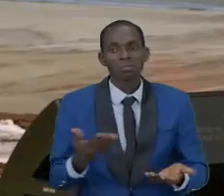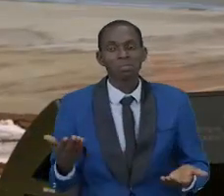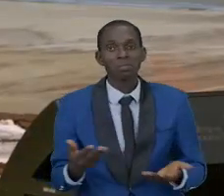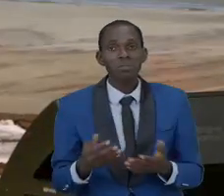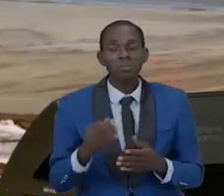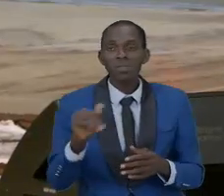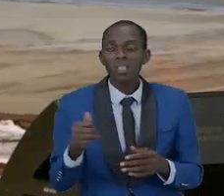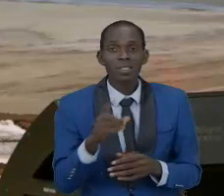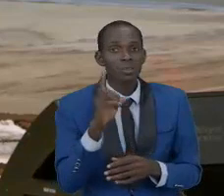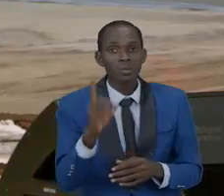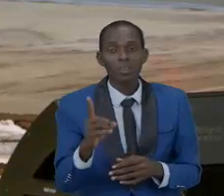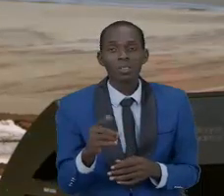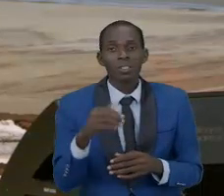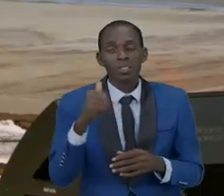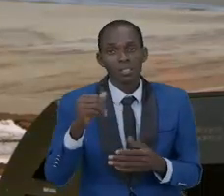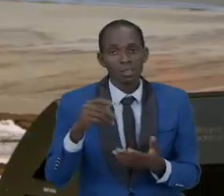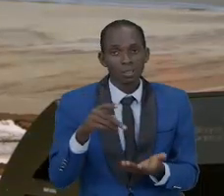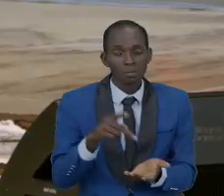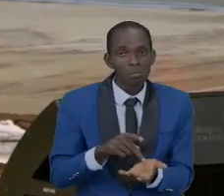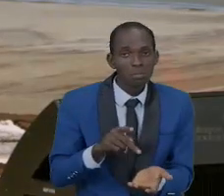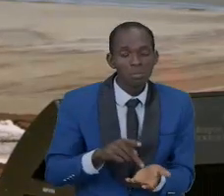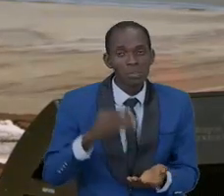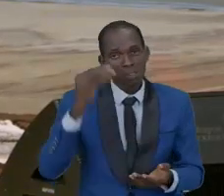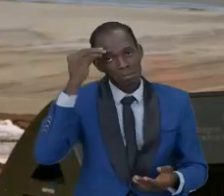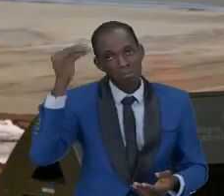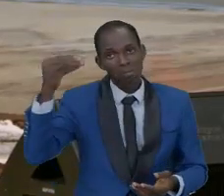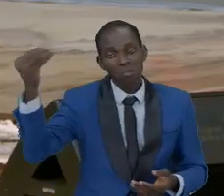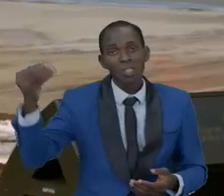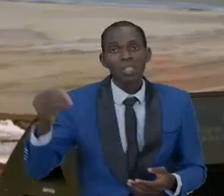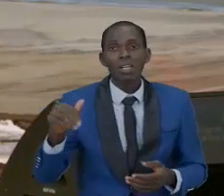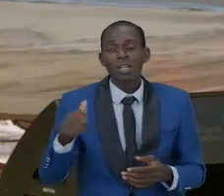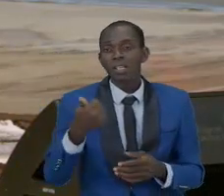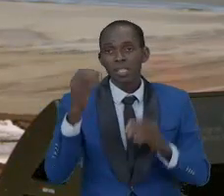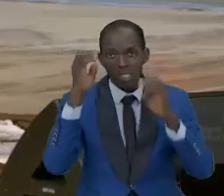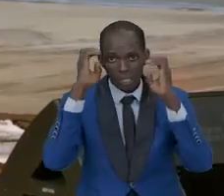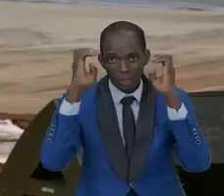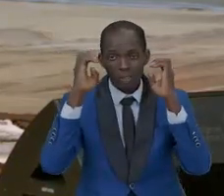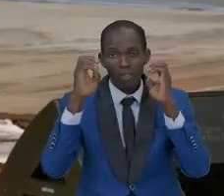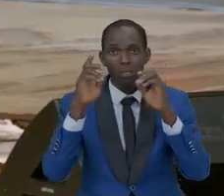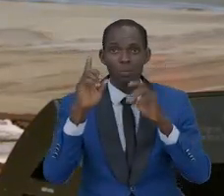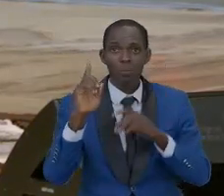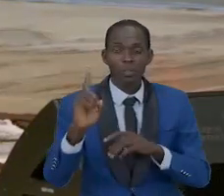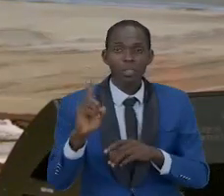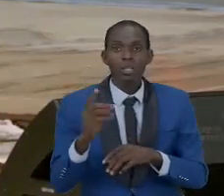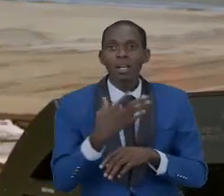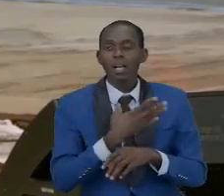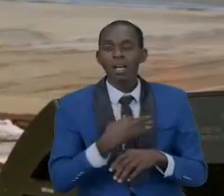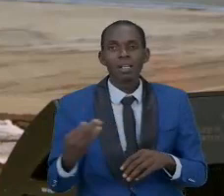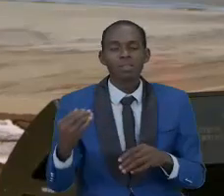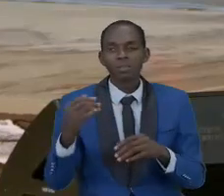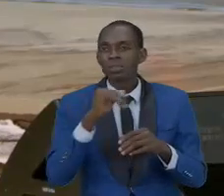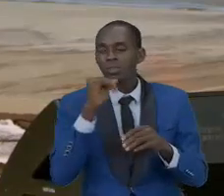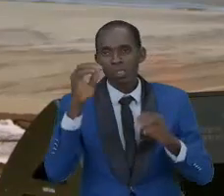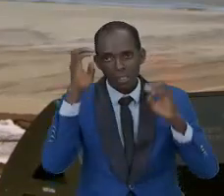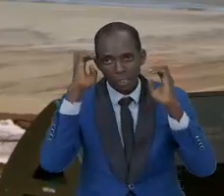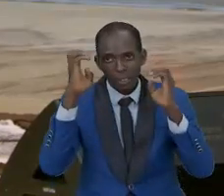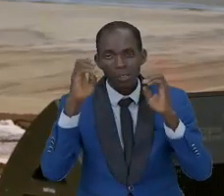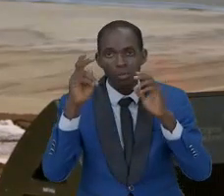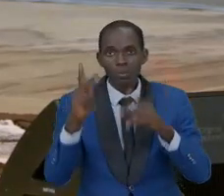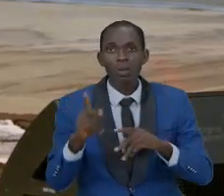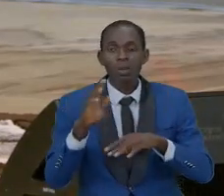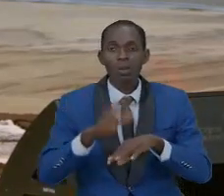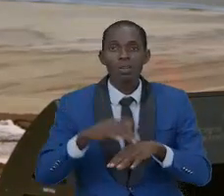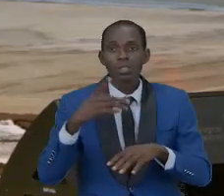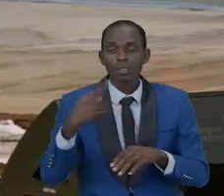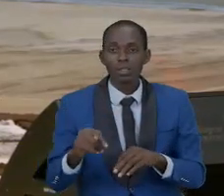a philosopher a psychology is anyone an educated one and illiterate anyone on the face